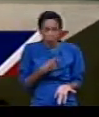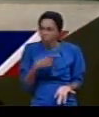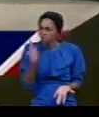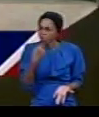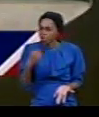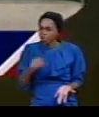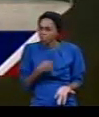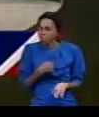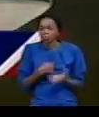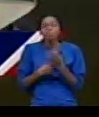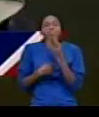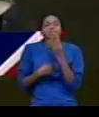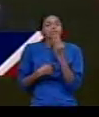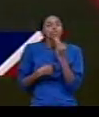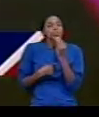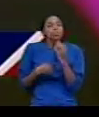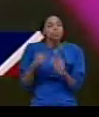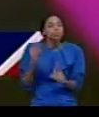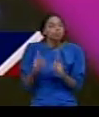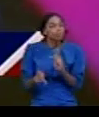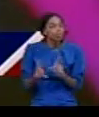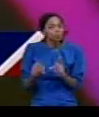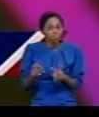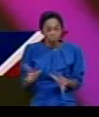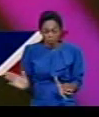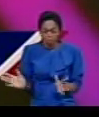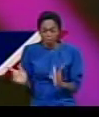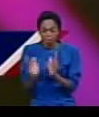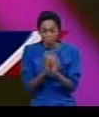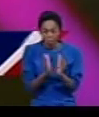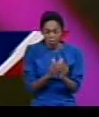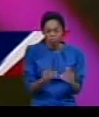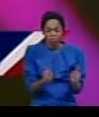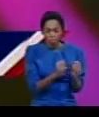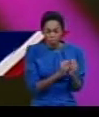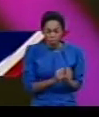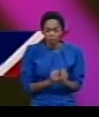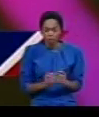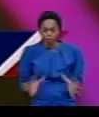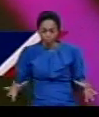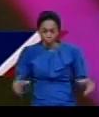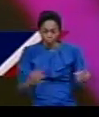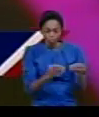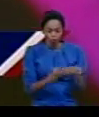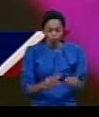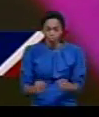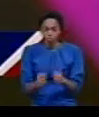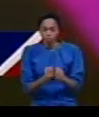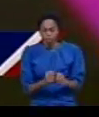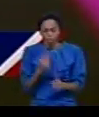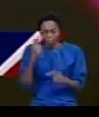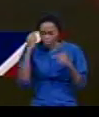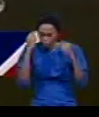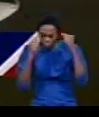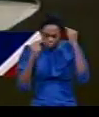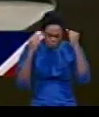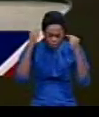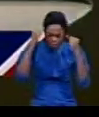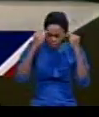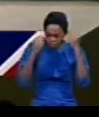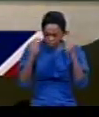The Jews. They were in a meeting together, council together, conference together. They were considering